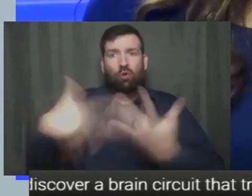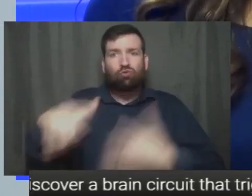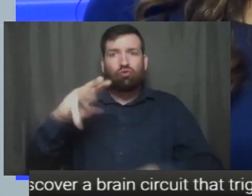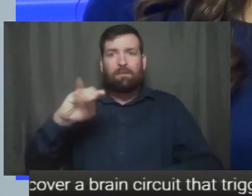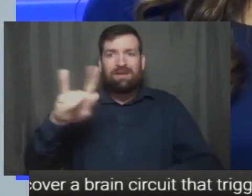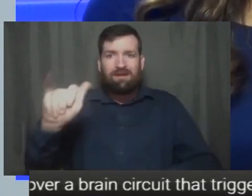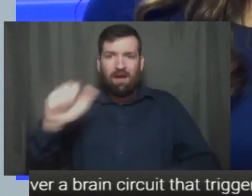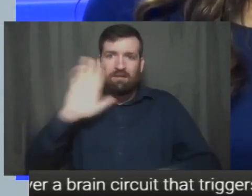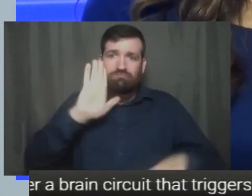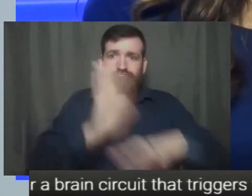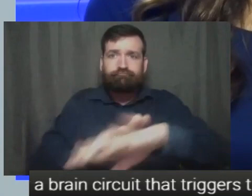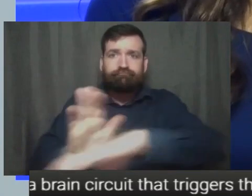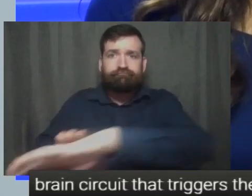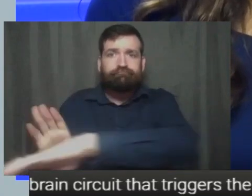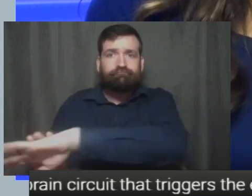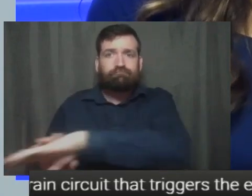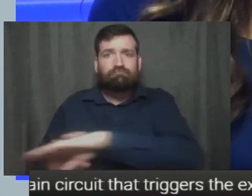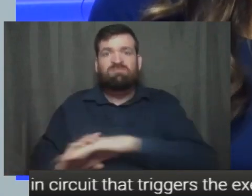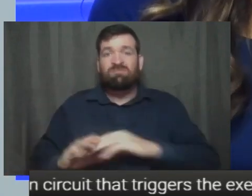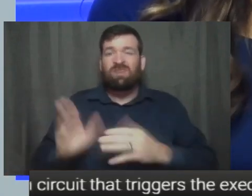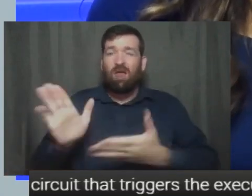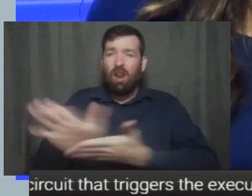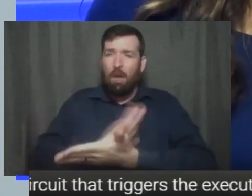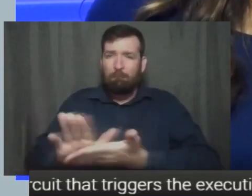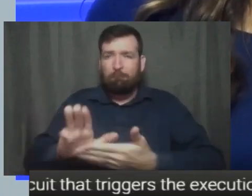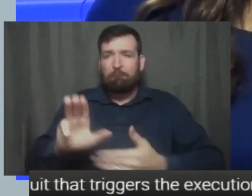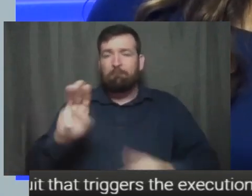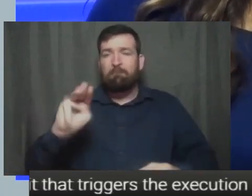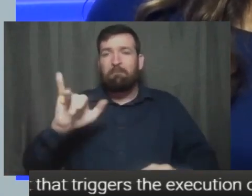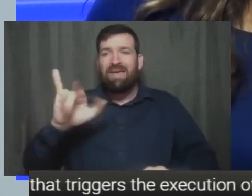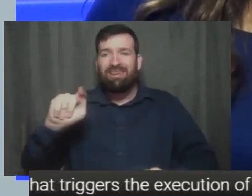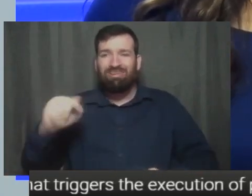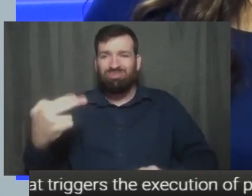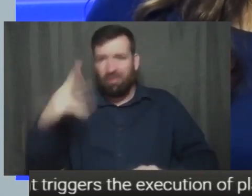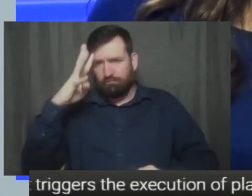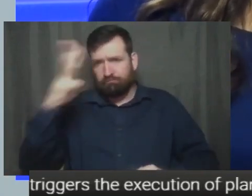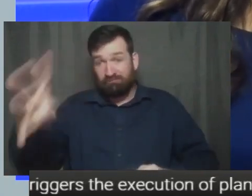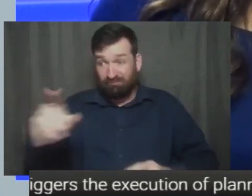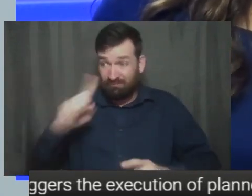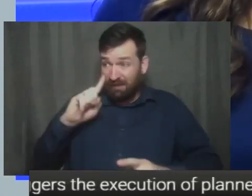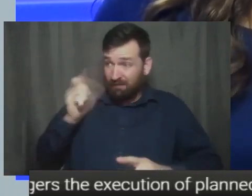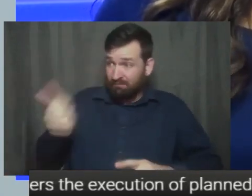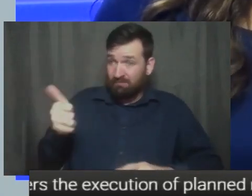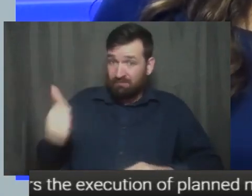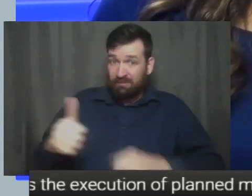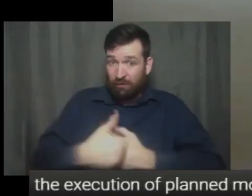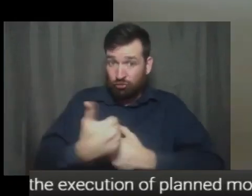people who might be trying something that's dangerous. And you think melanotan is dangerous.